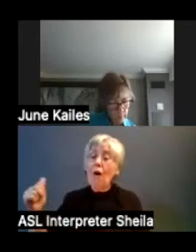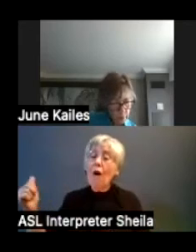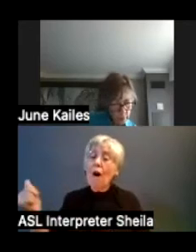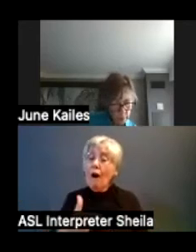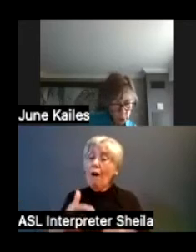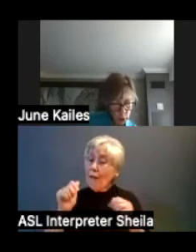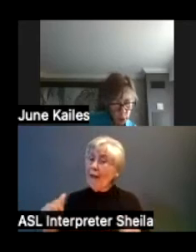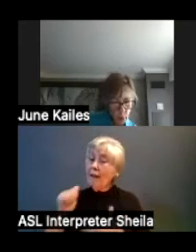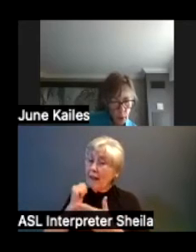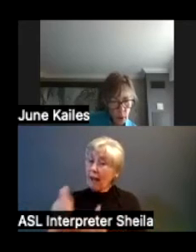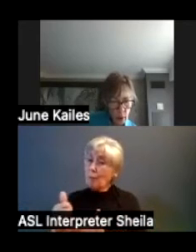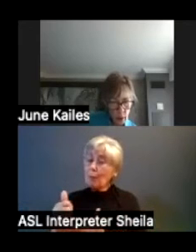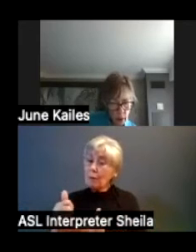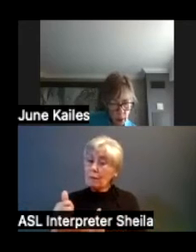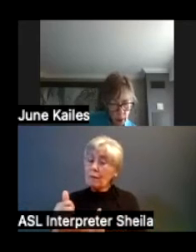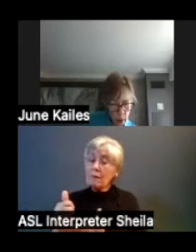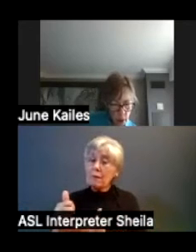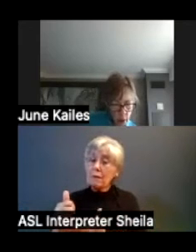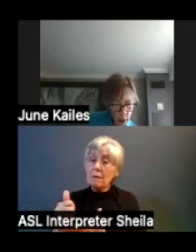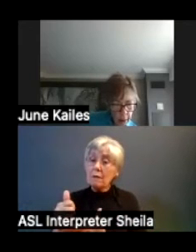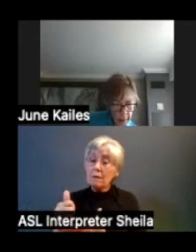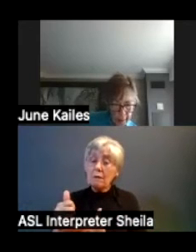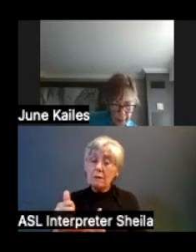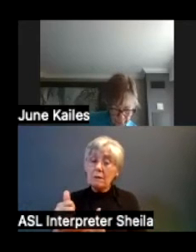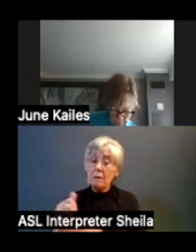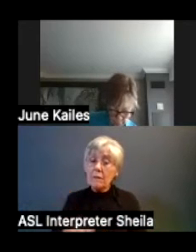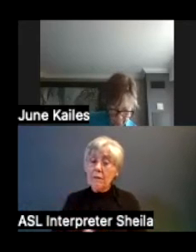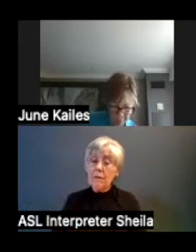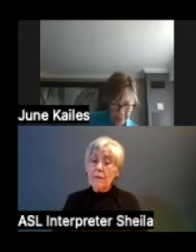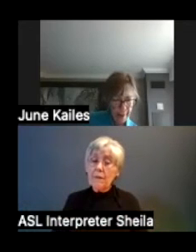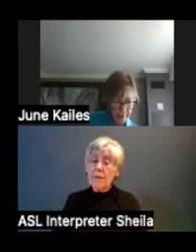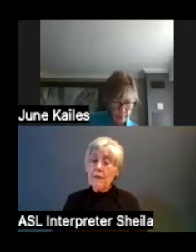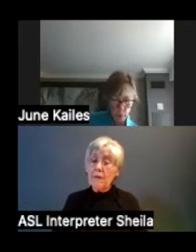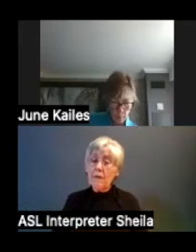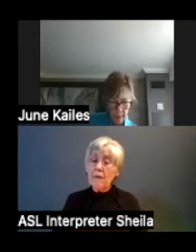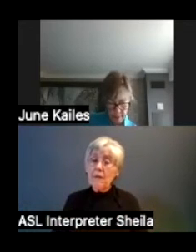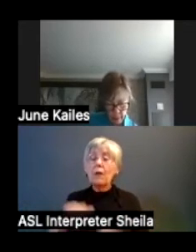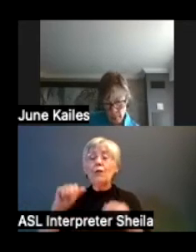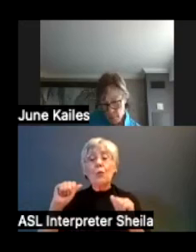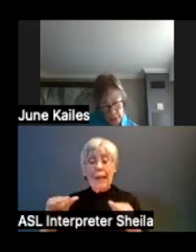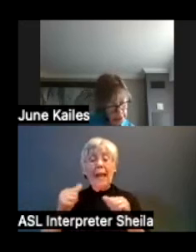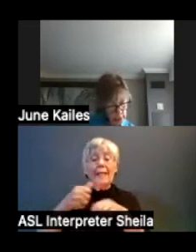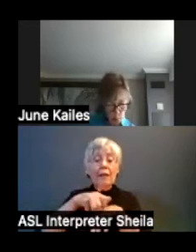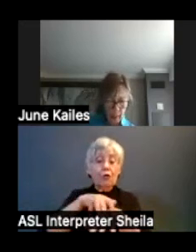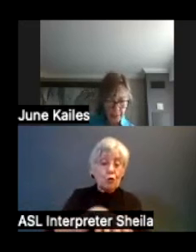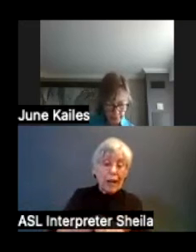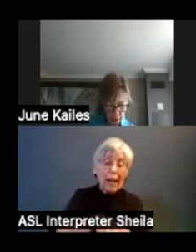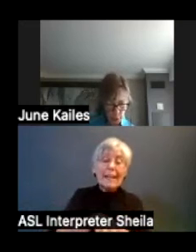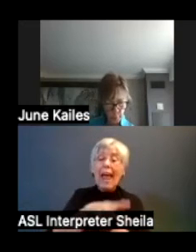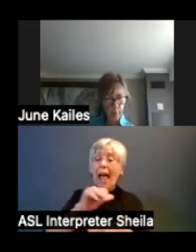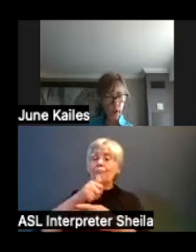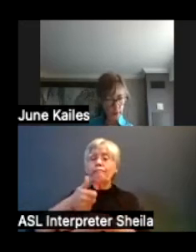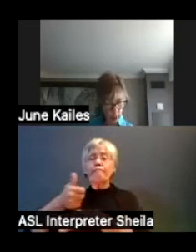help to integrate and implement things you want to